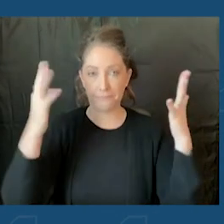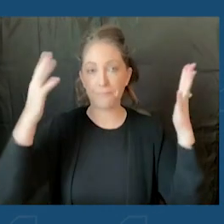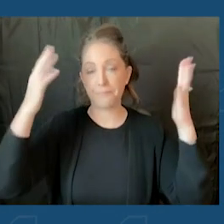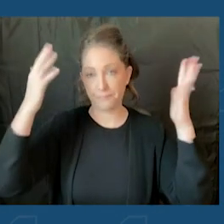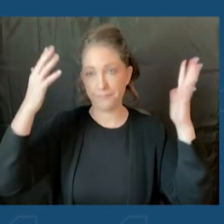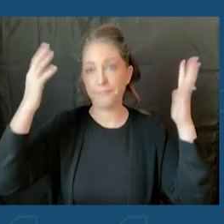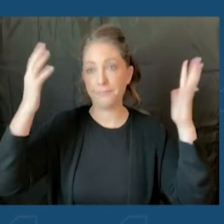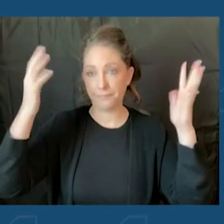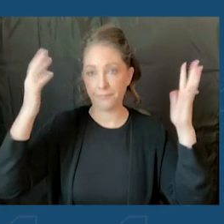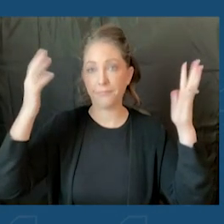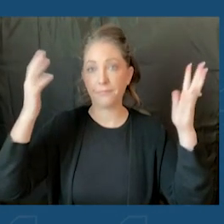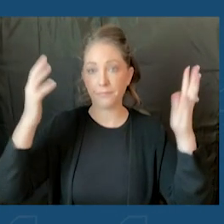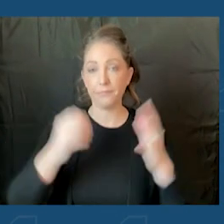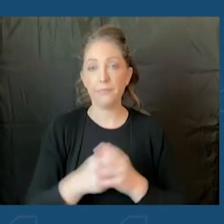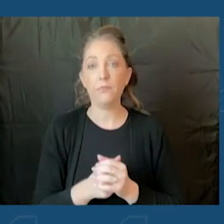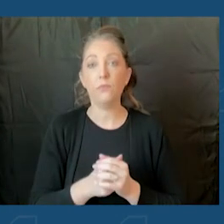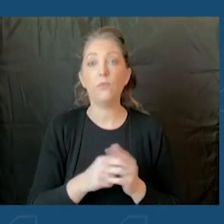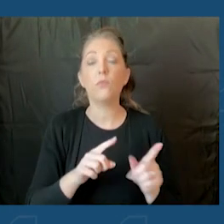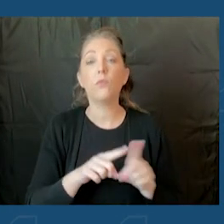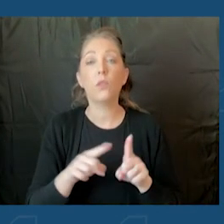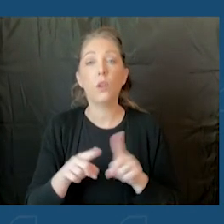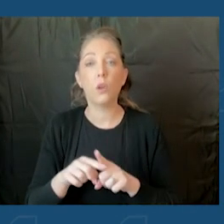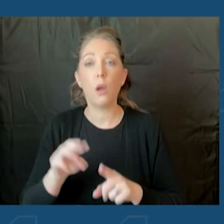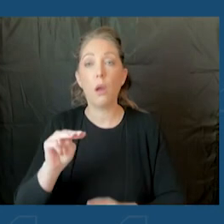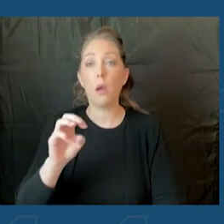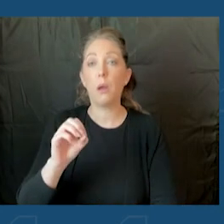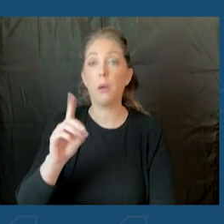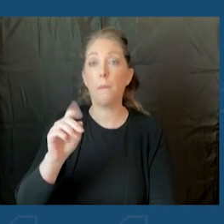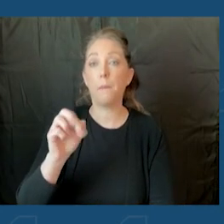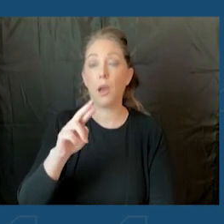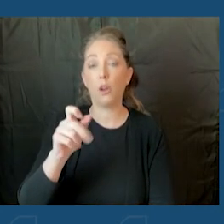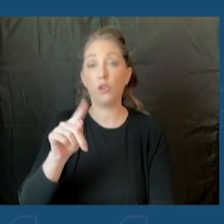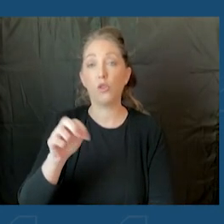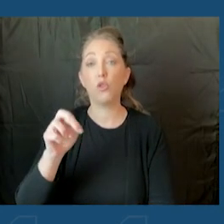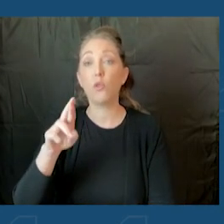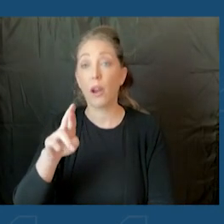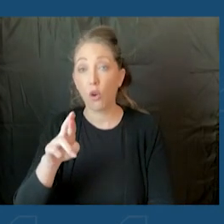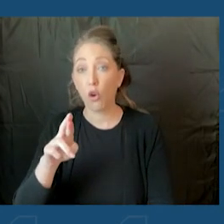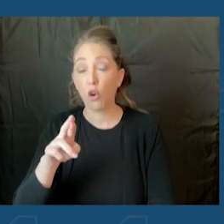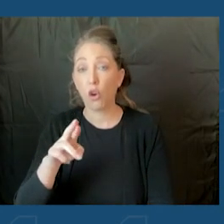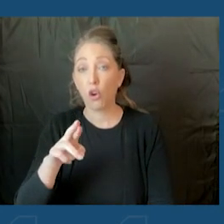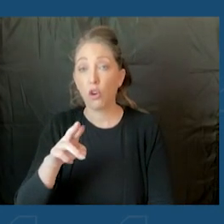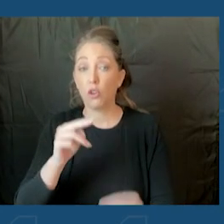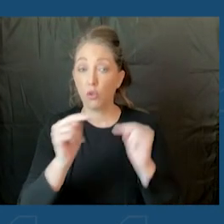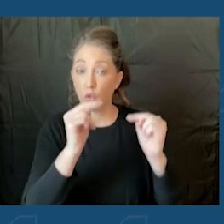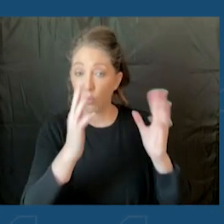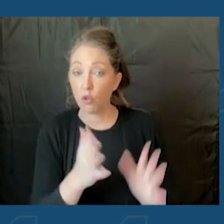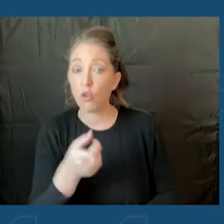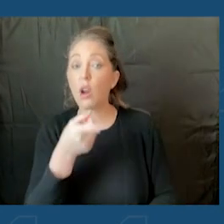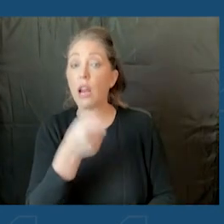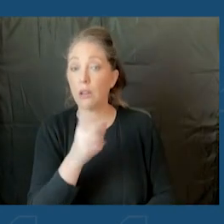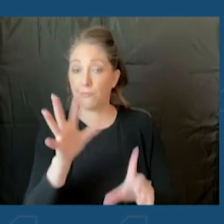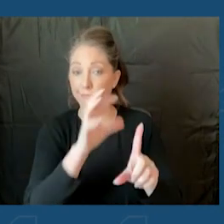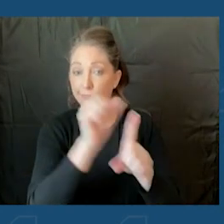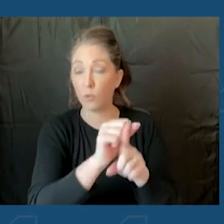as well as the moderator who was attacked as well. We're monitoring the situation, but